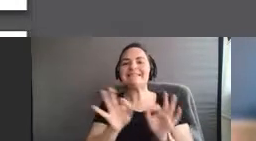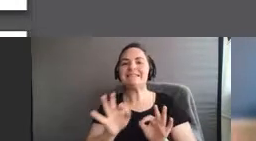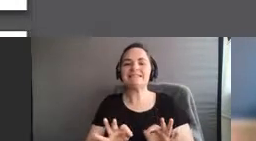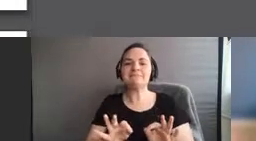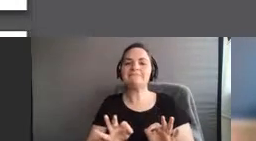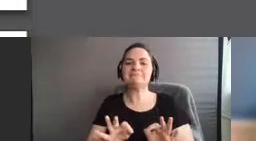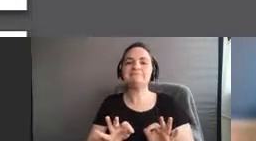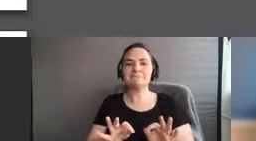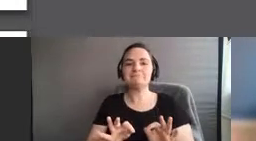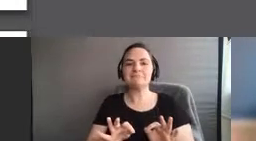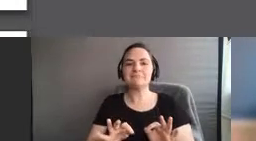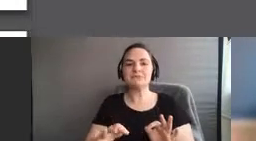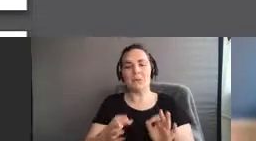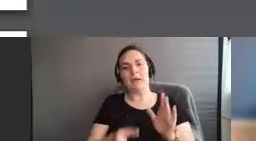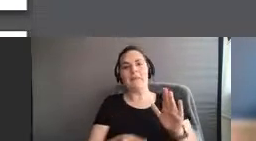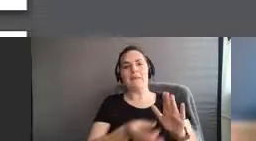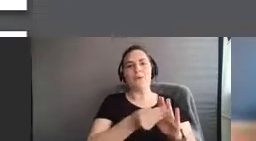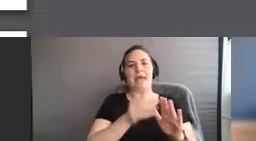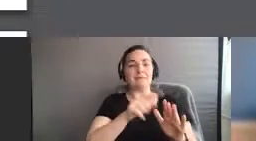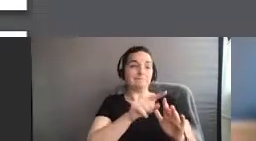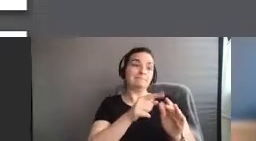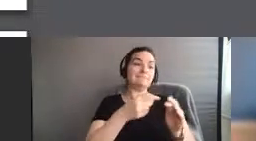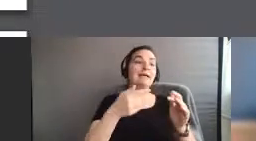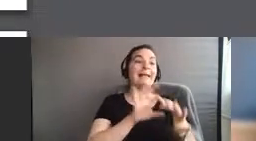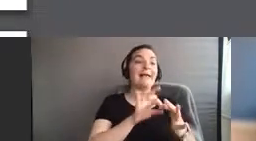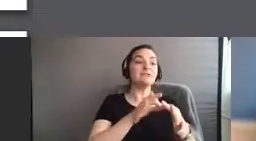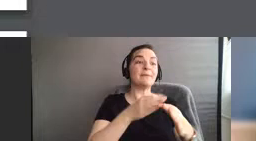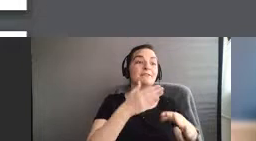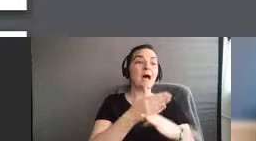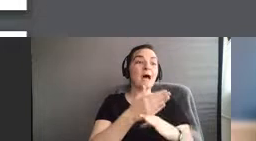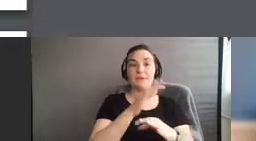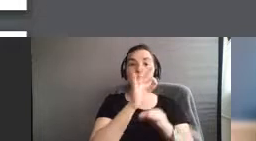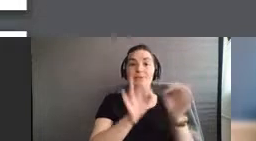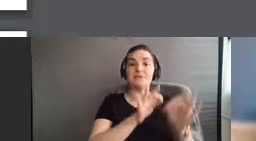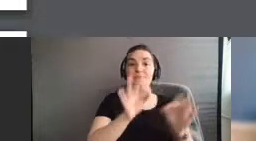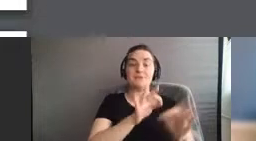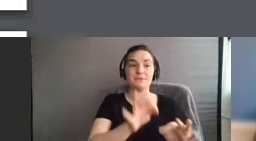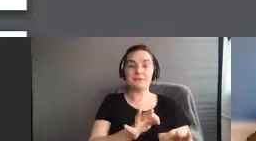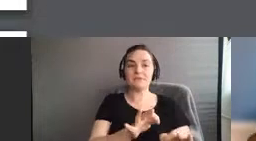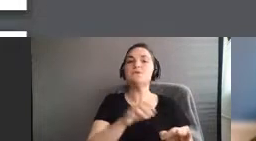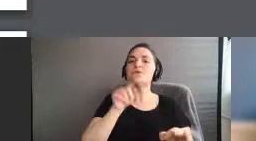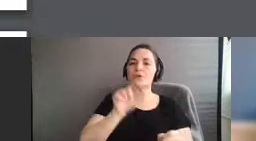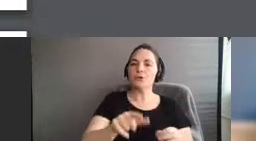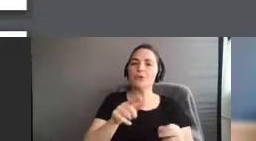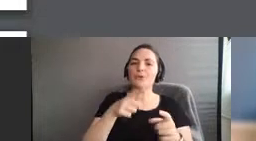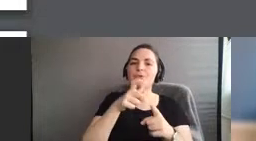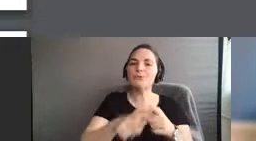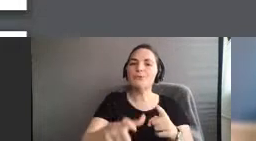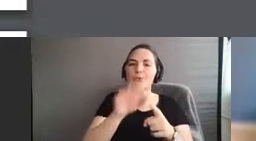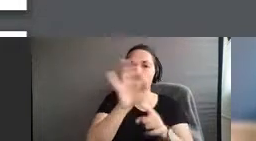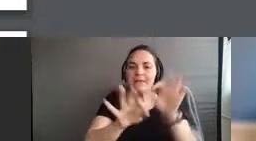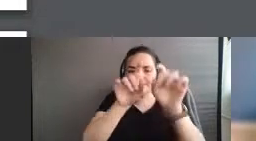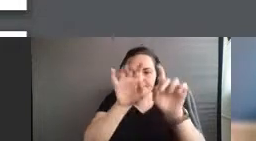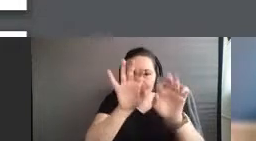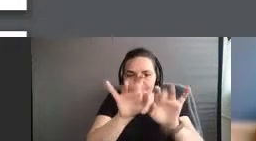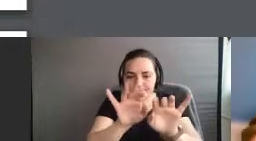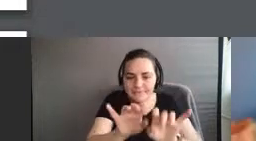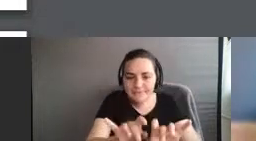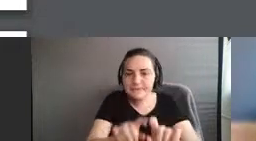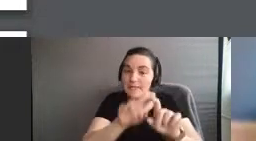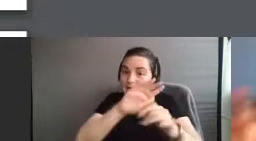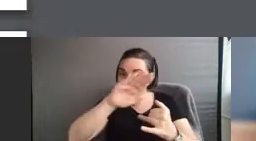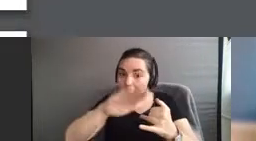of quizzes for you to do. Do the quiz, take a screen grab of your completed quiz